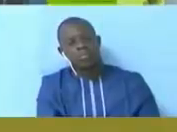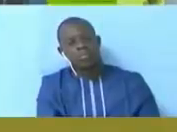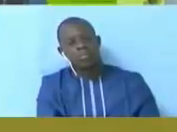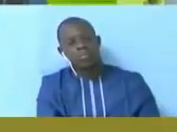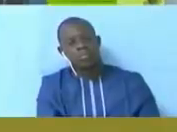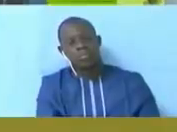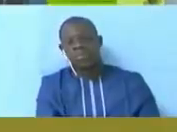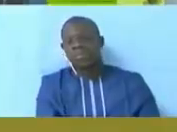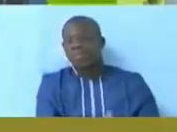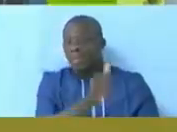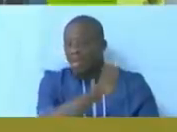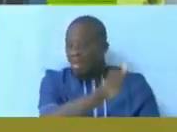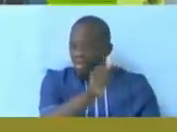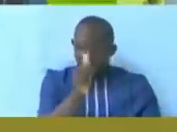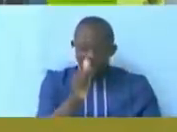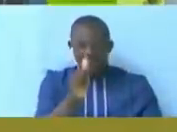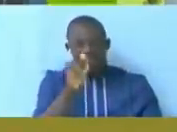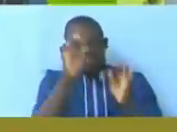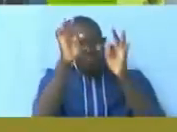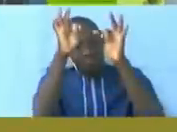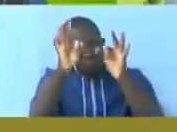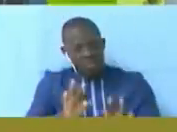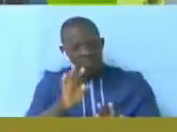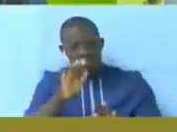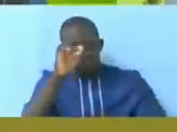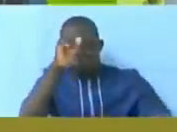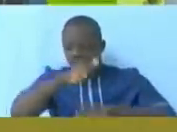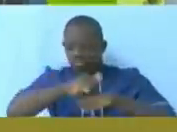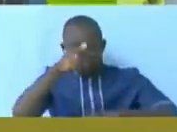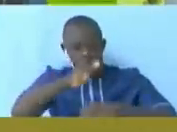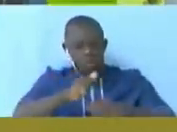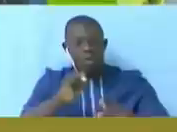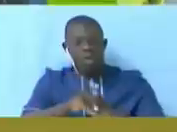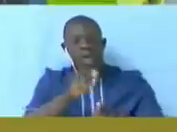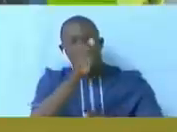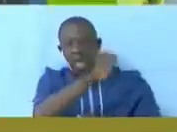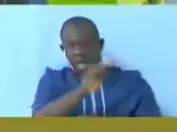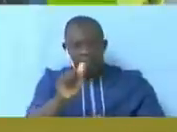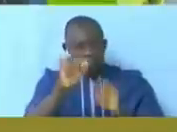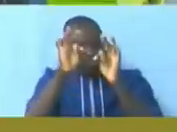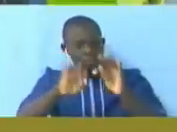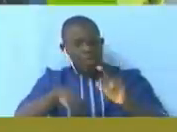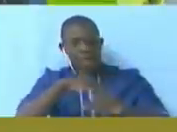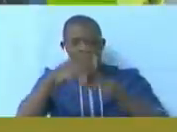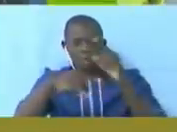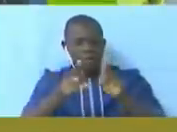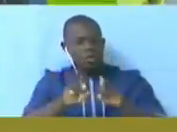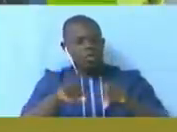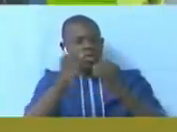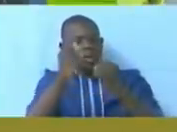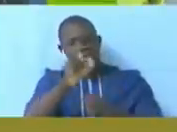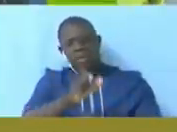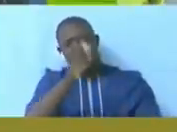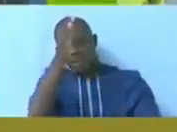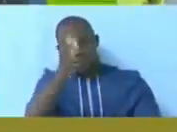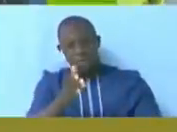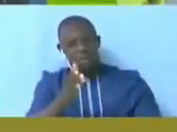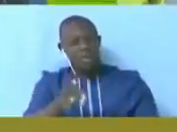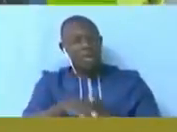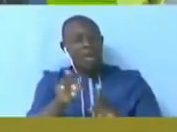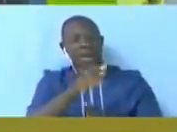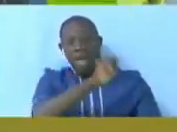Every form of torture, every form of violation, every form of abuse was captured in